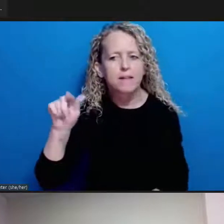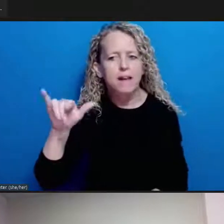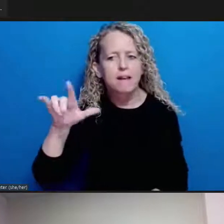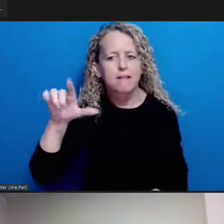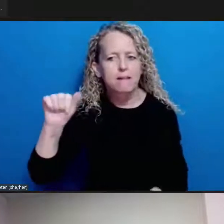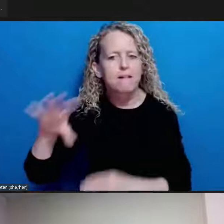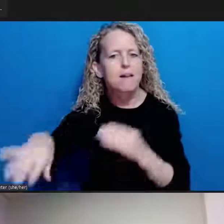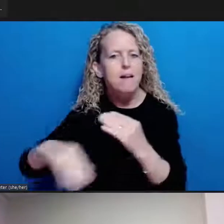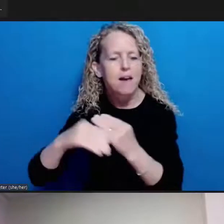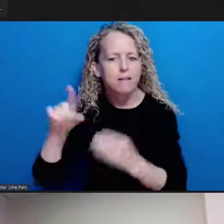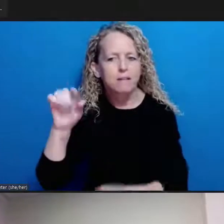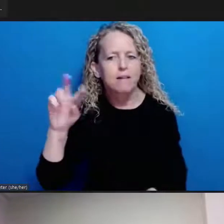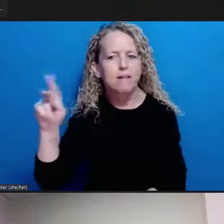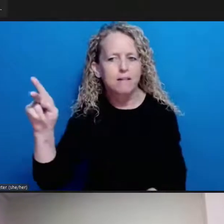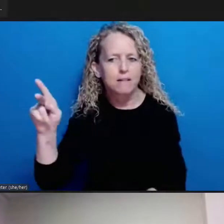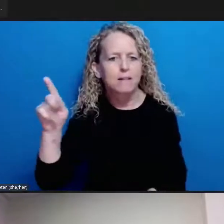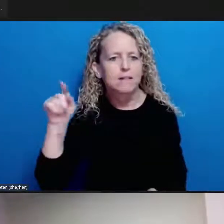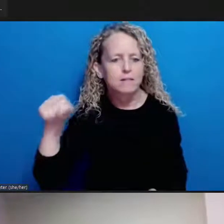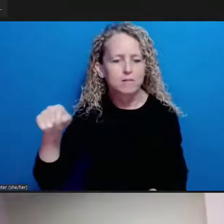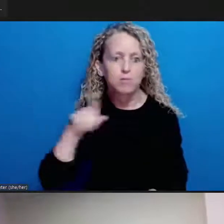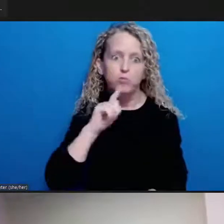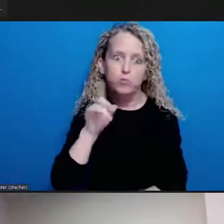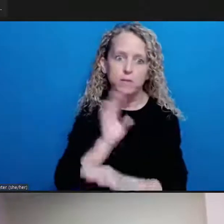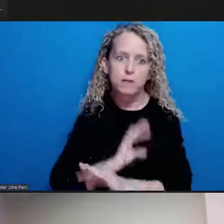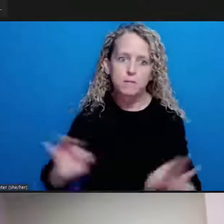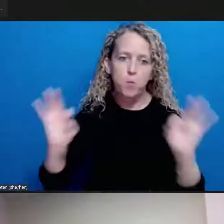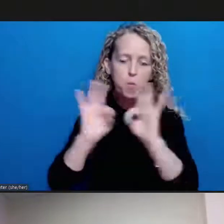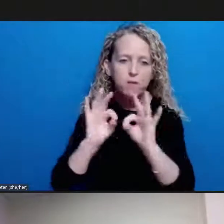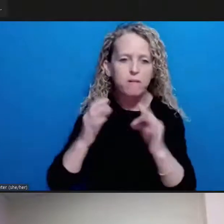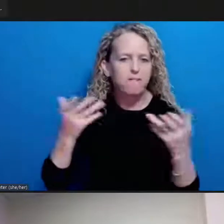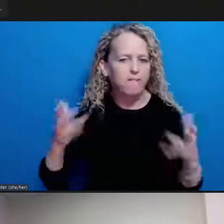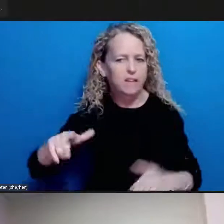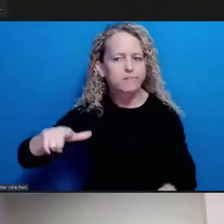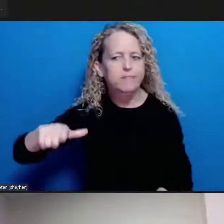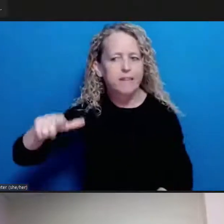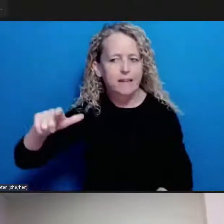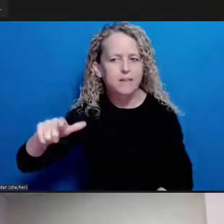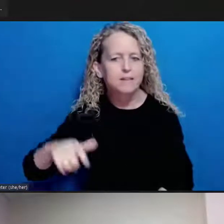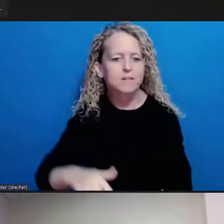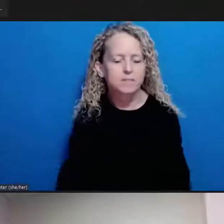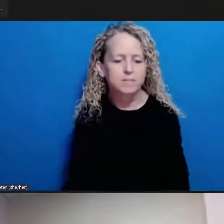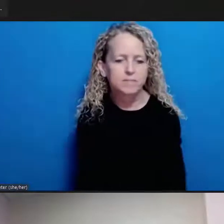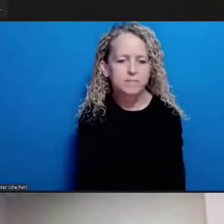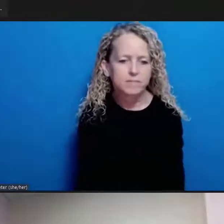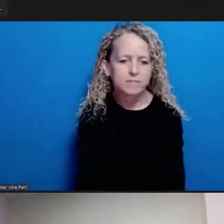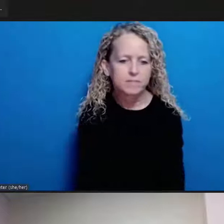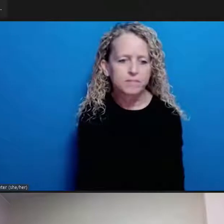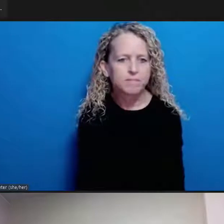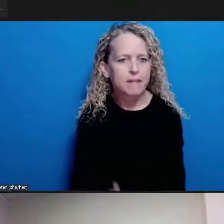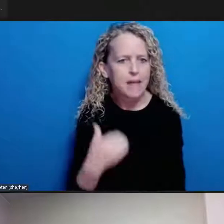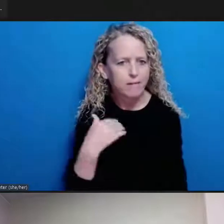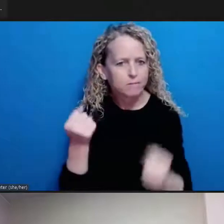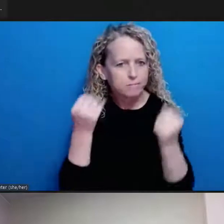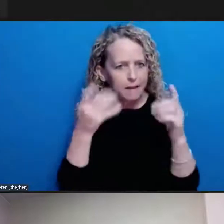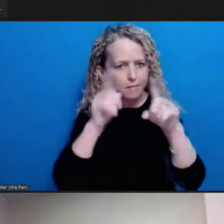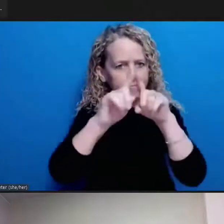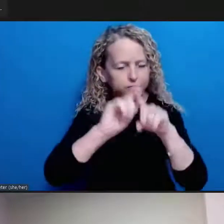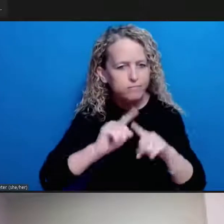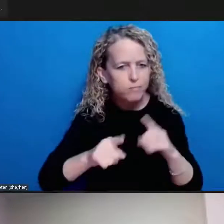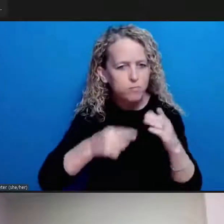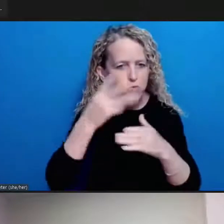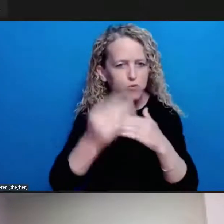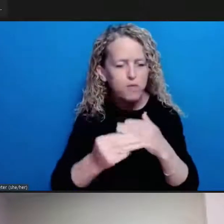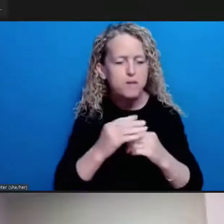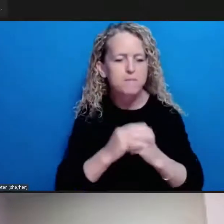that's really important. I clicked on that as well, and there are lots of programs, and